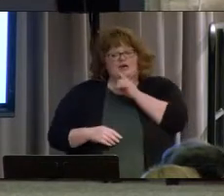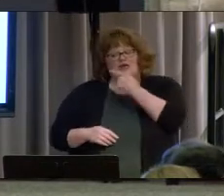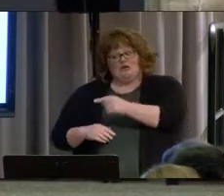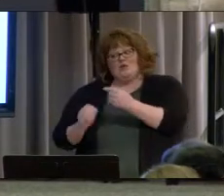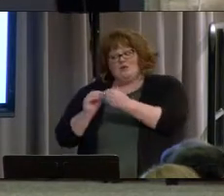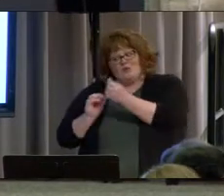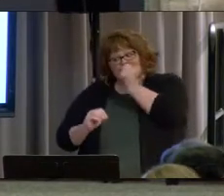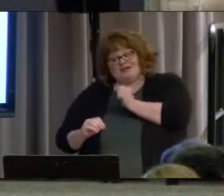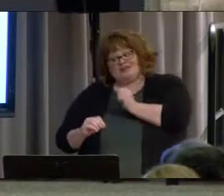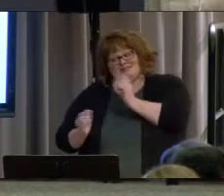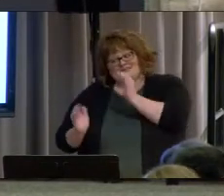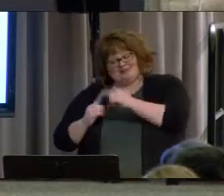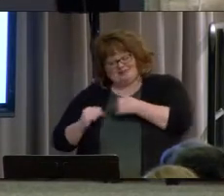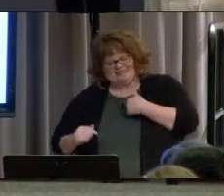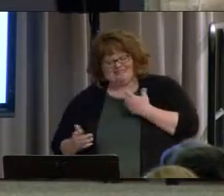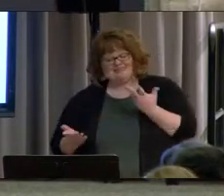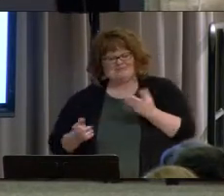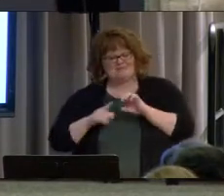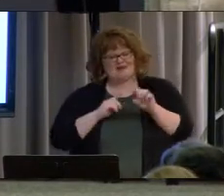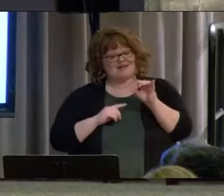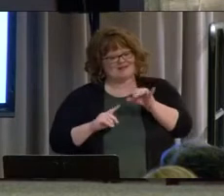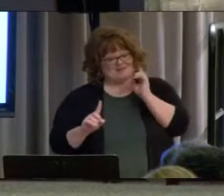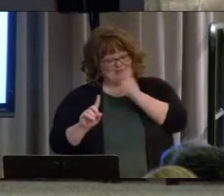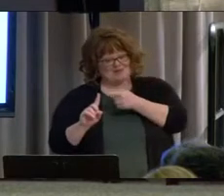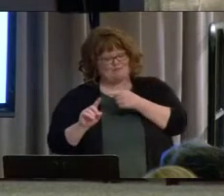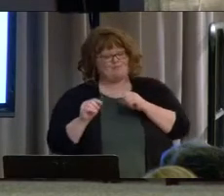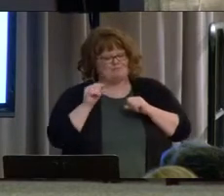am. But that's the point.